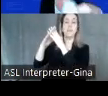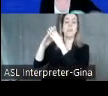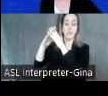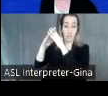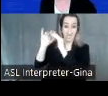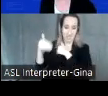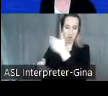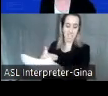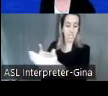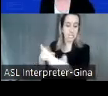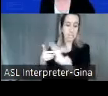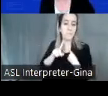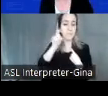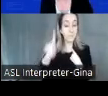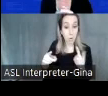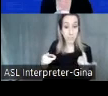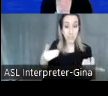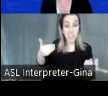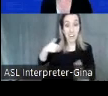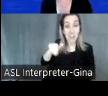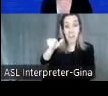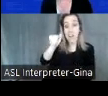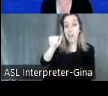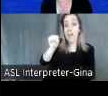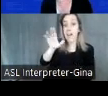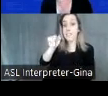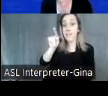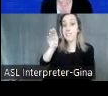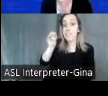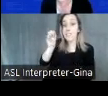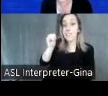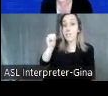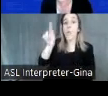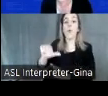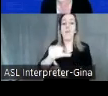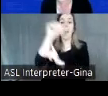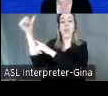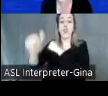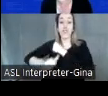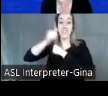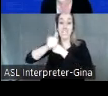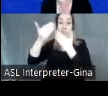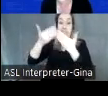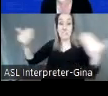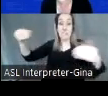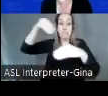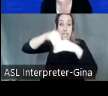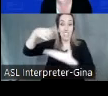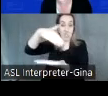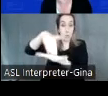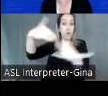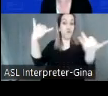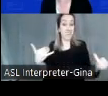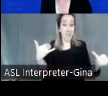Is there asbestos or other hazardous substances at the terminal currently? And if yes, what are